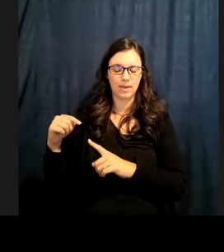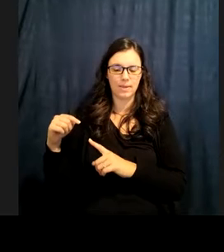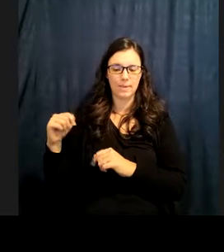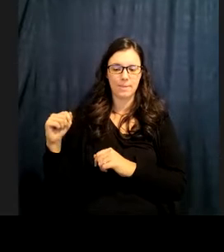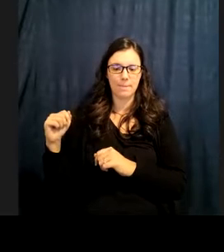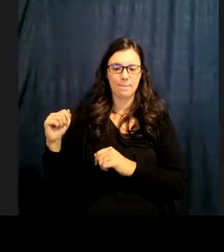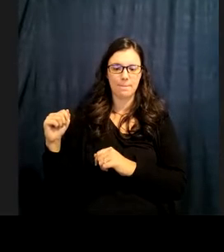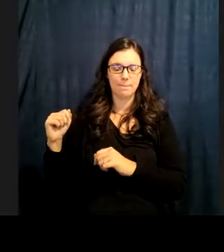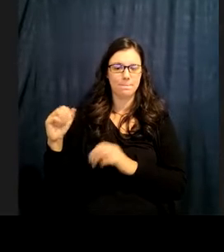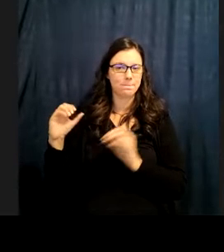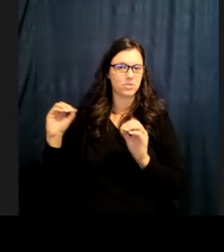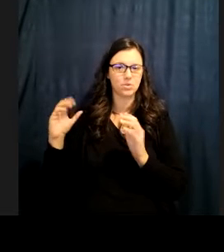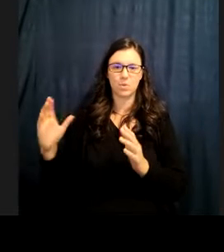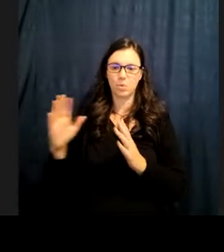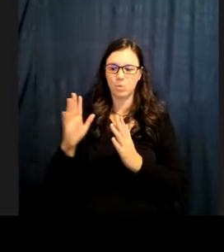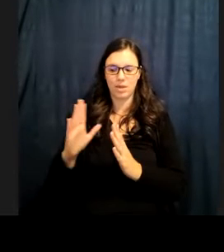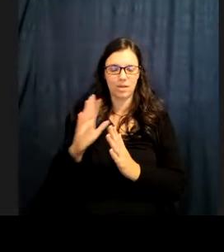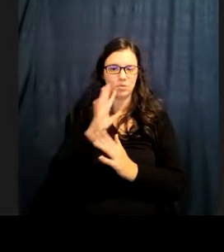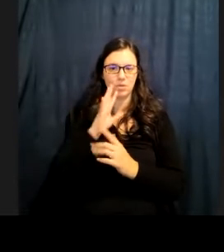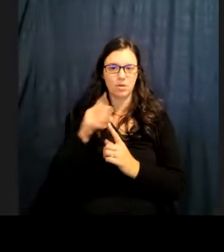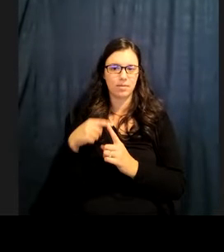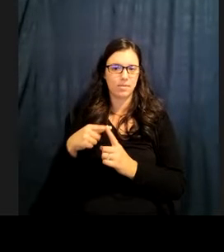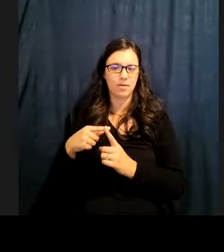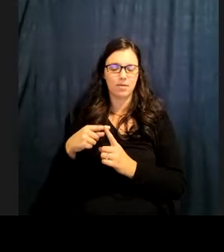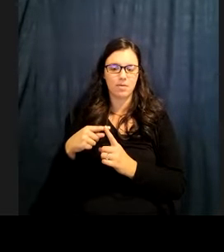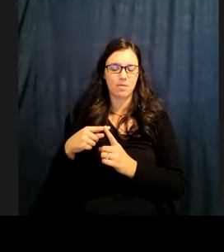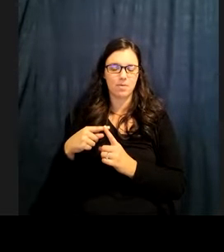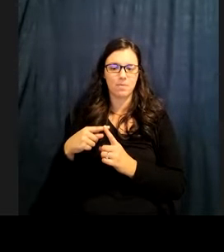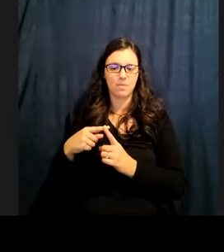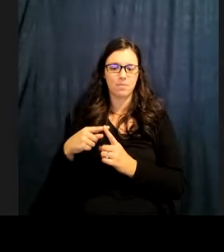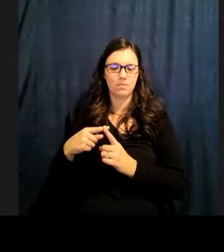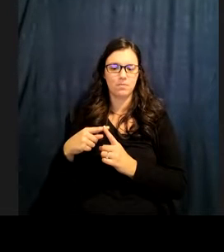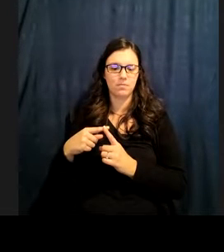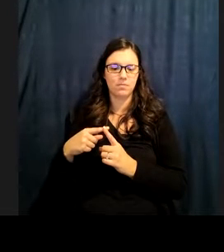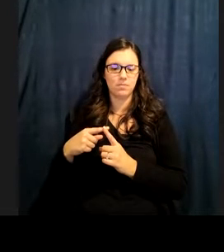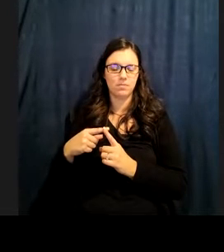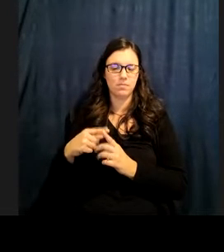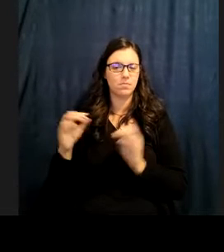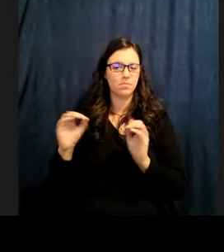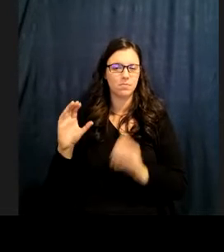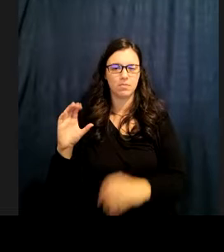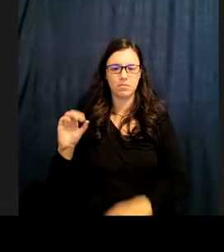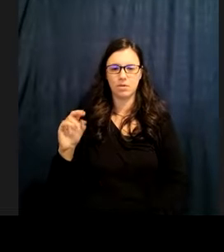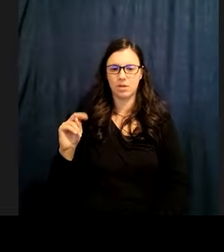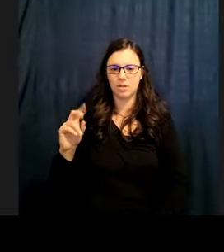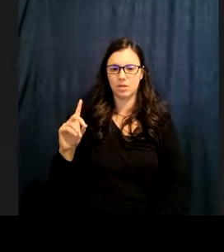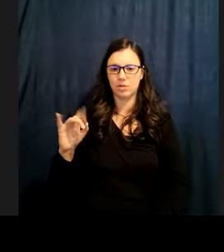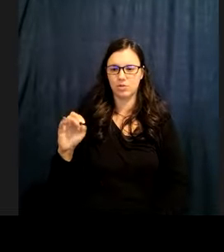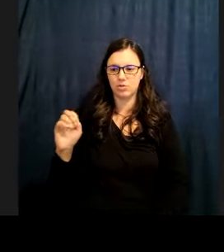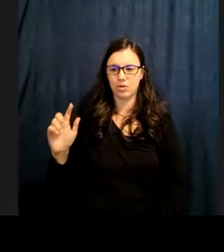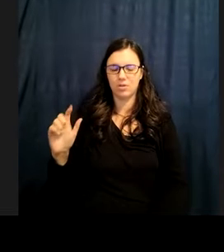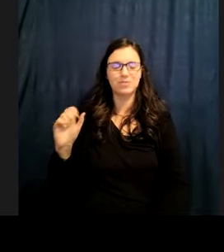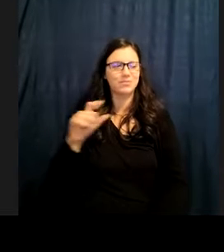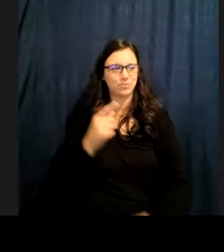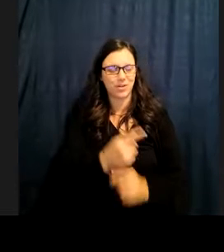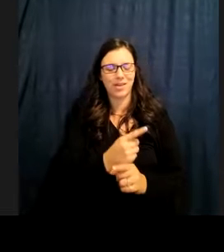there wasn't a way to talk about, there wasn't conditional, I think. Right. So it's a wonderful